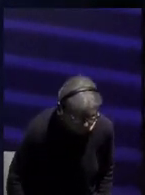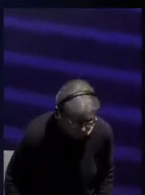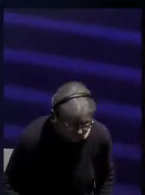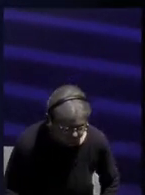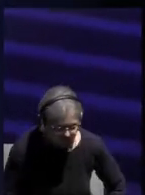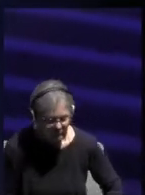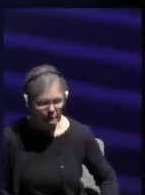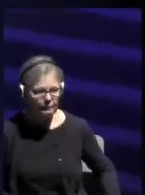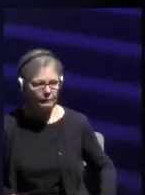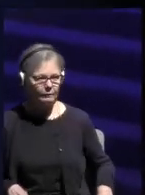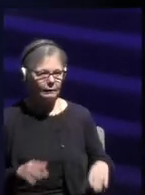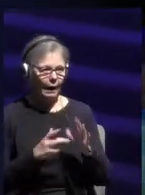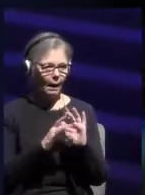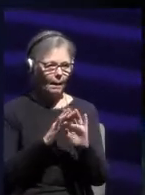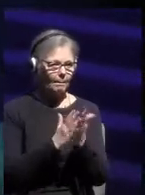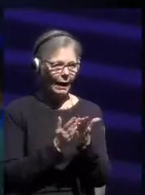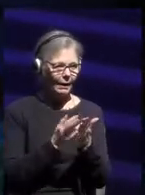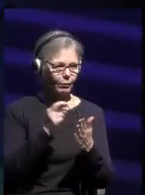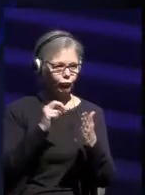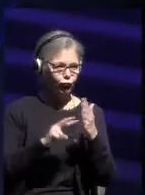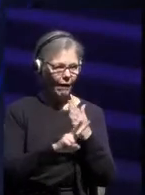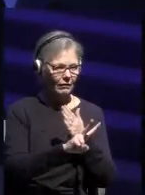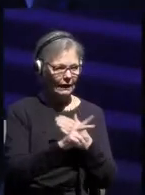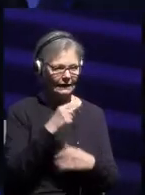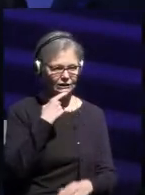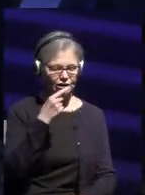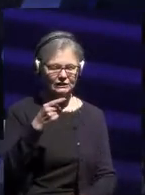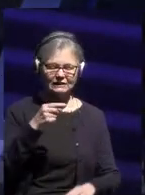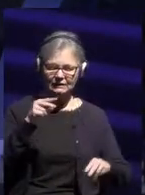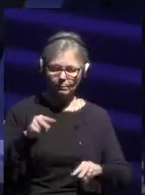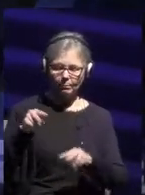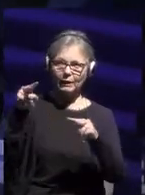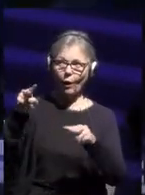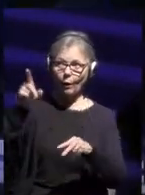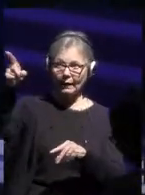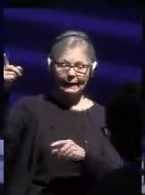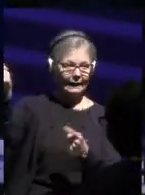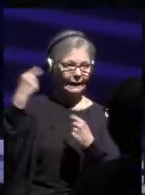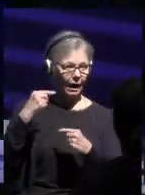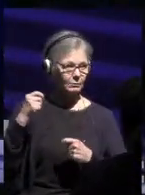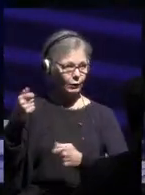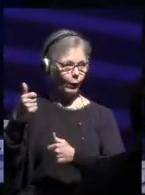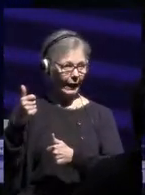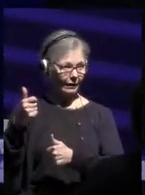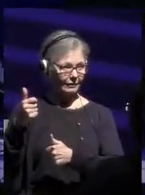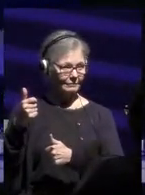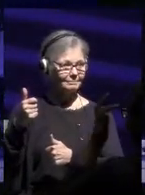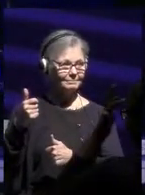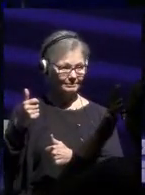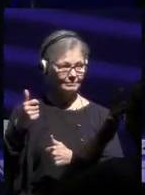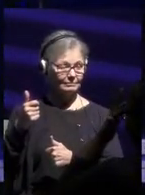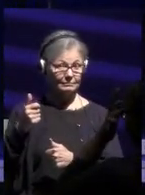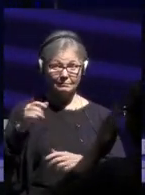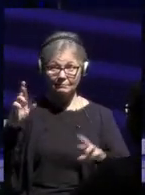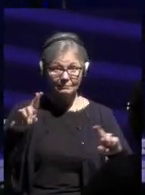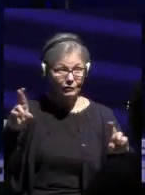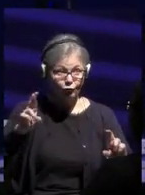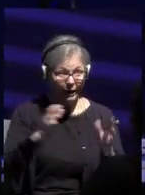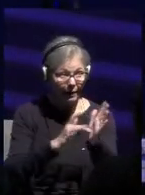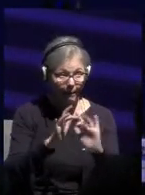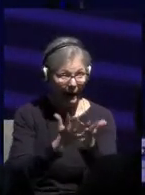The book of Revelation, the Bible says that, behold, I come quickly. So get your Bibles